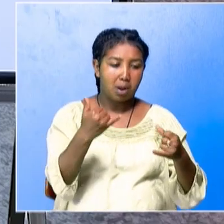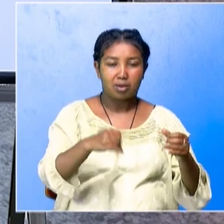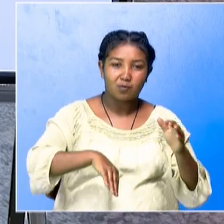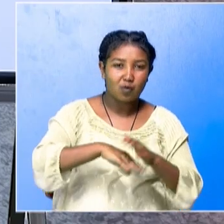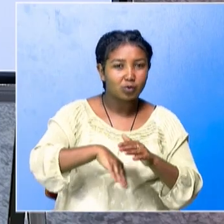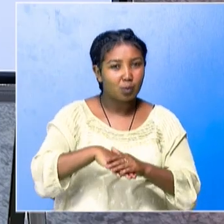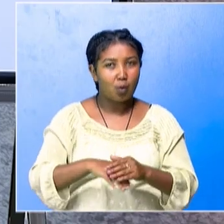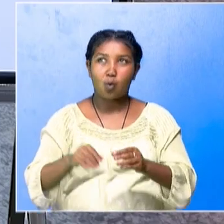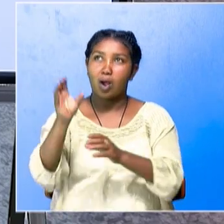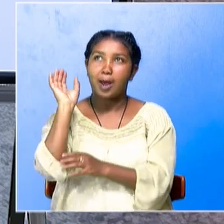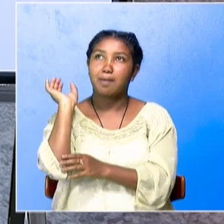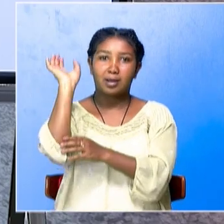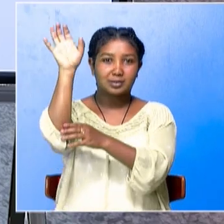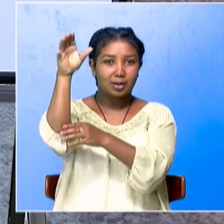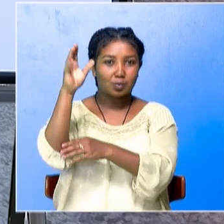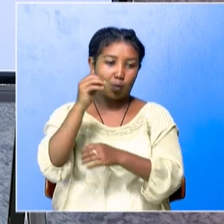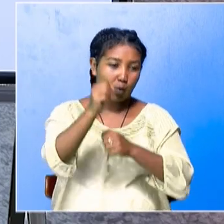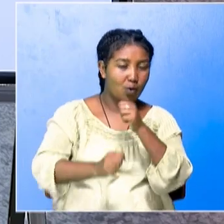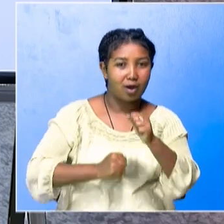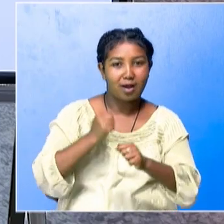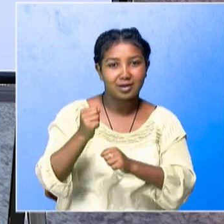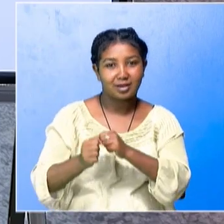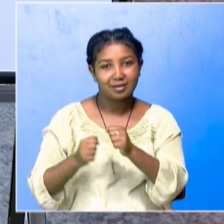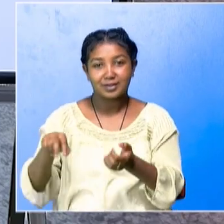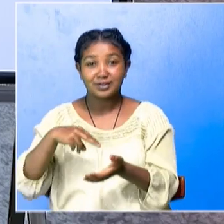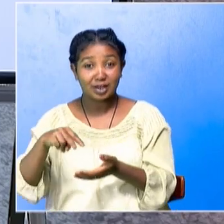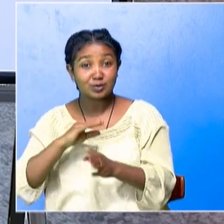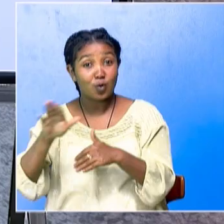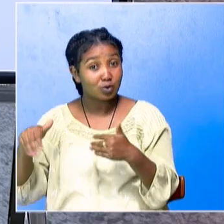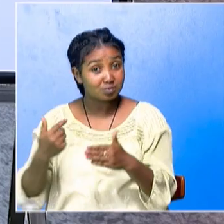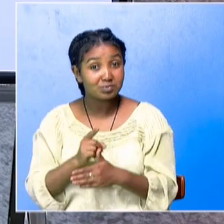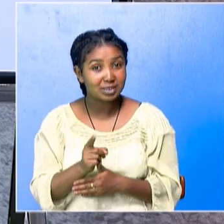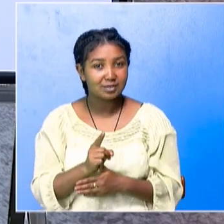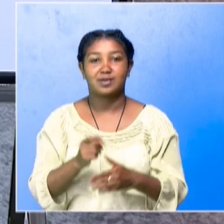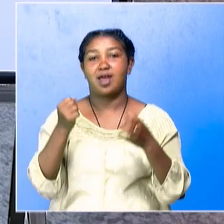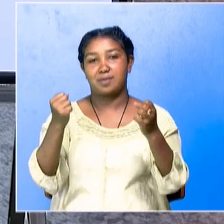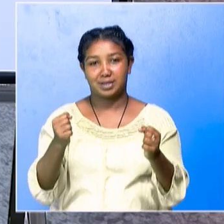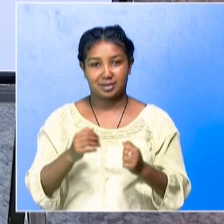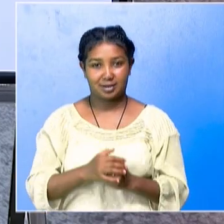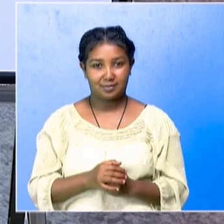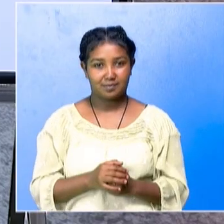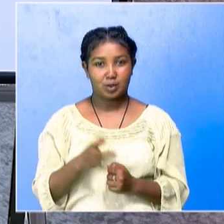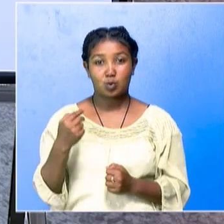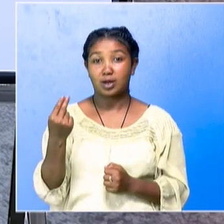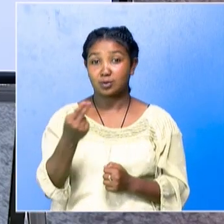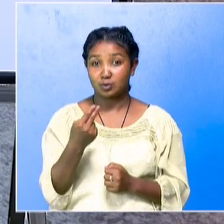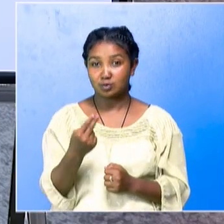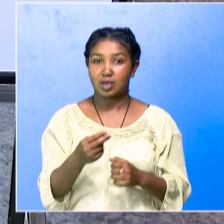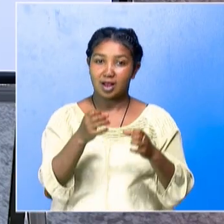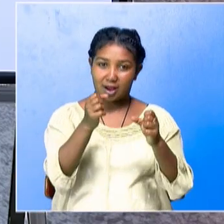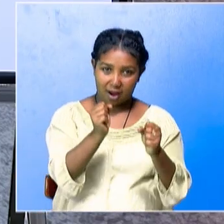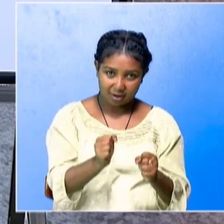football, basketball, running, dancing. These are what? Ability. We can use what?